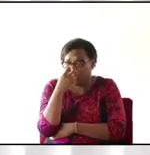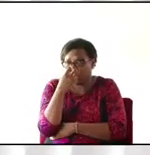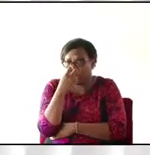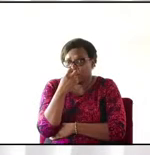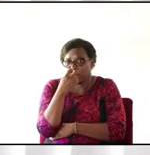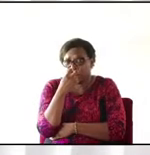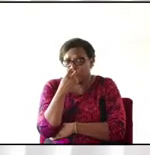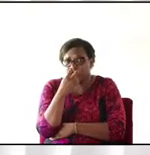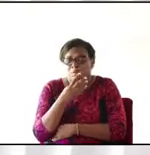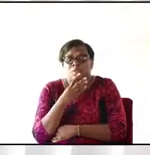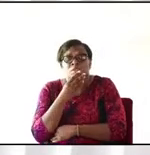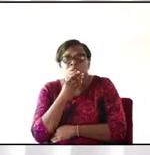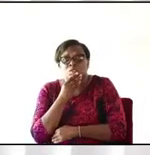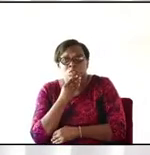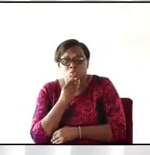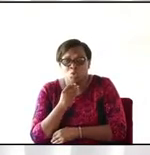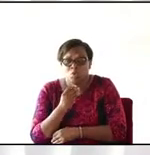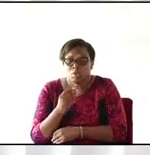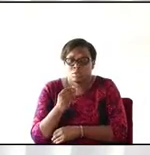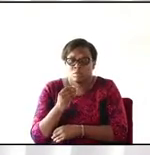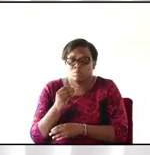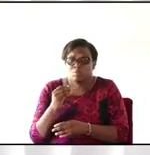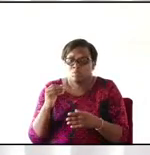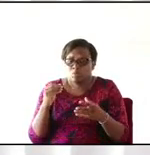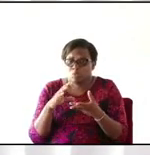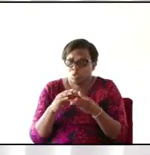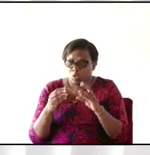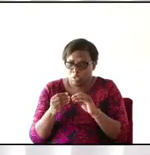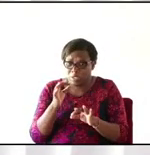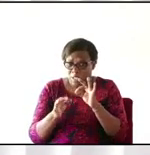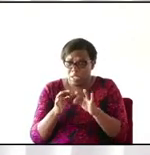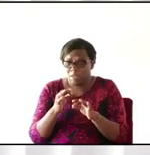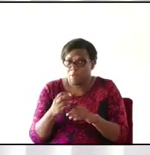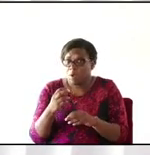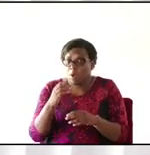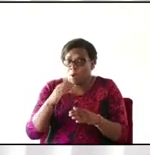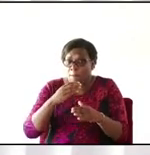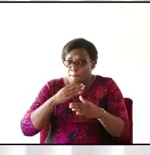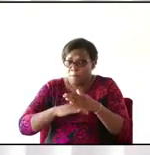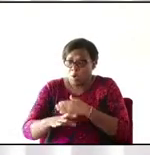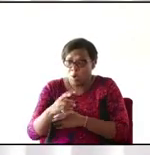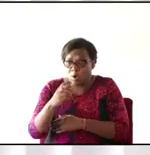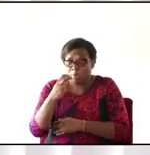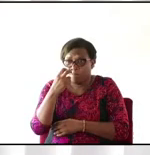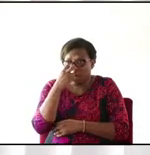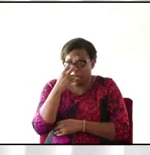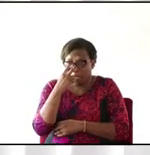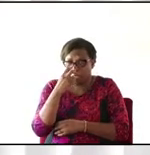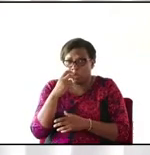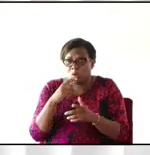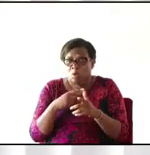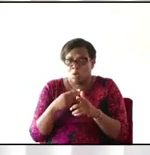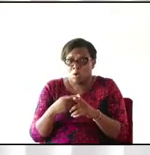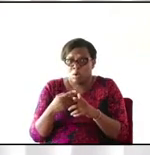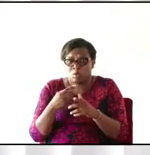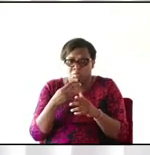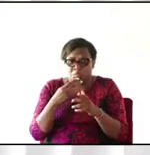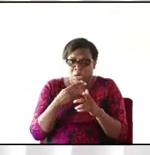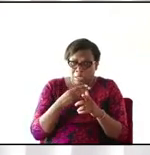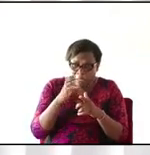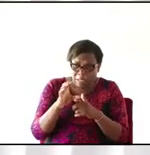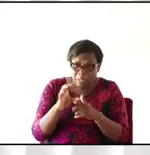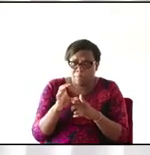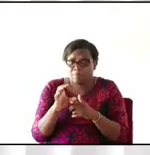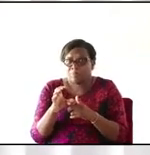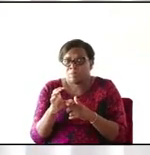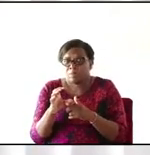Jewish philosophy, if you were born blind or born with a physical defect, it would